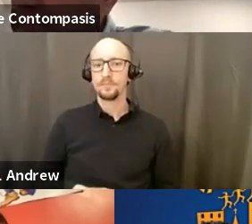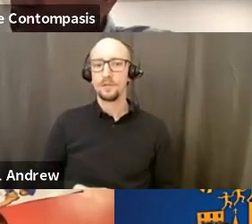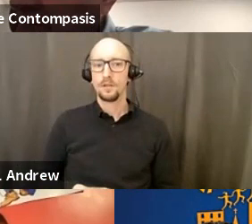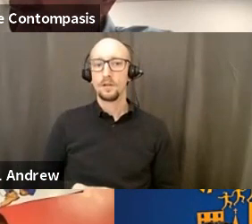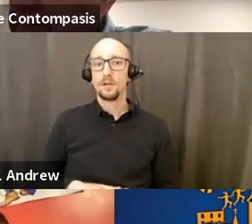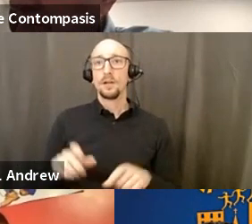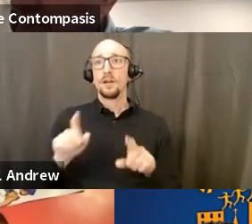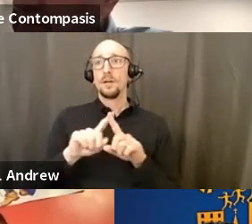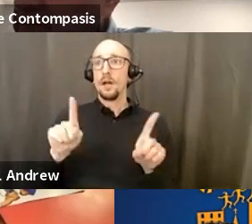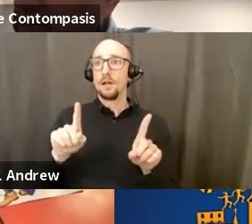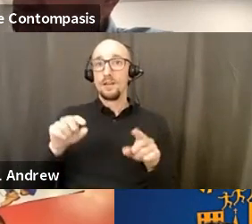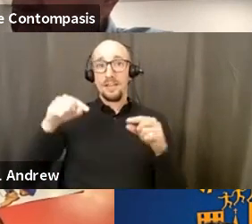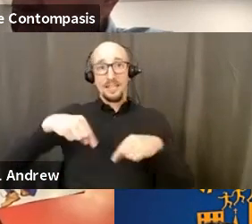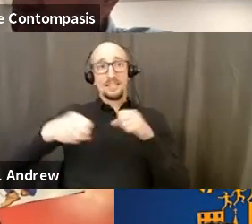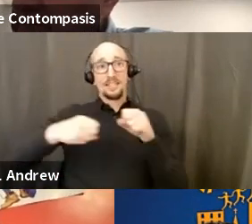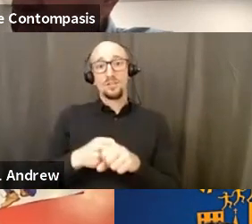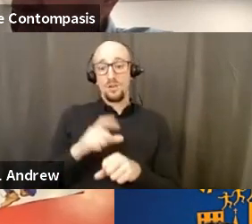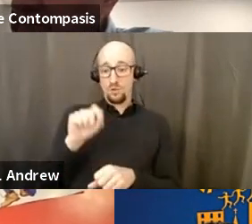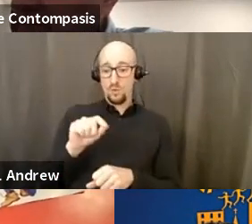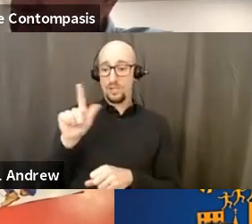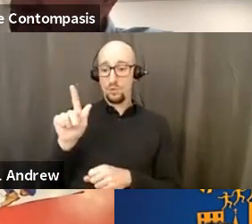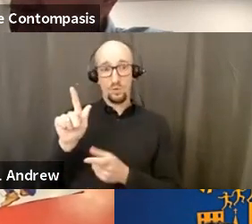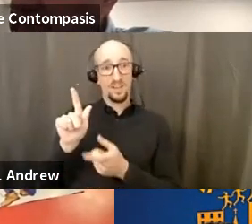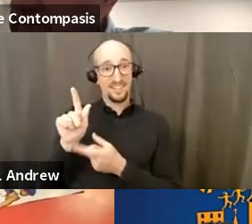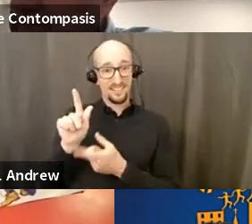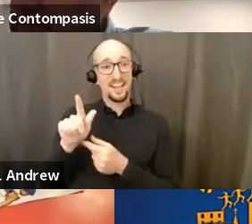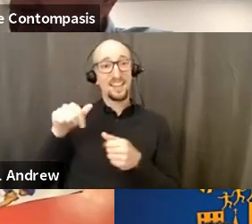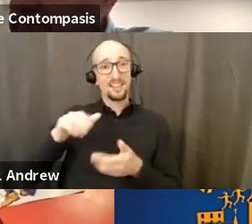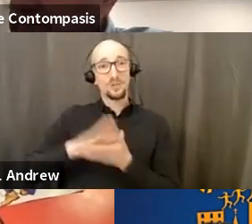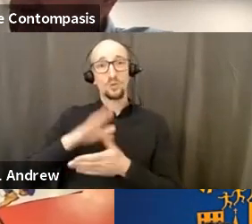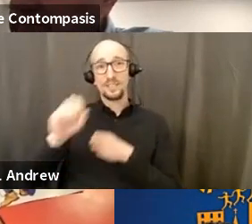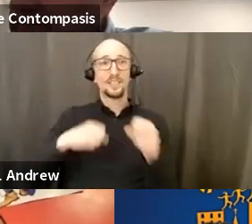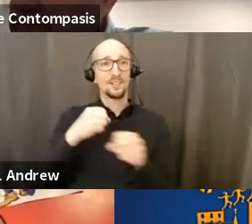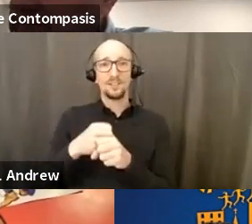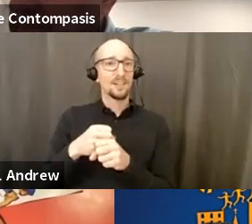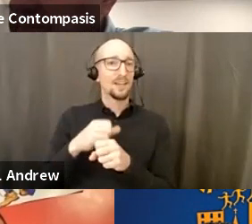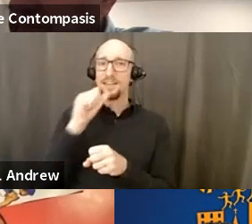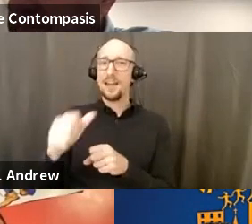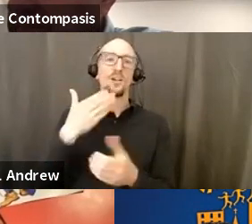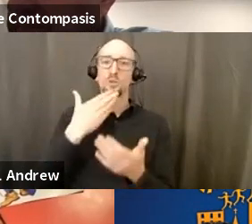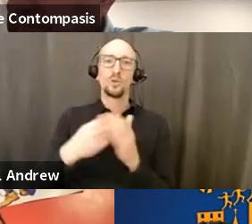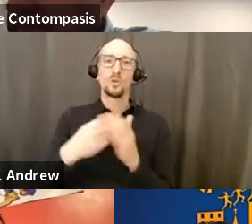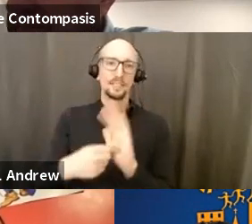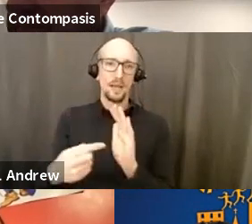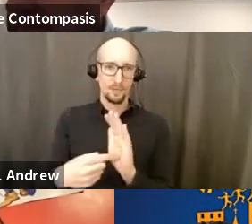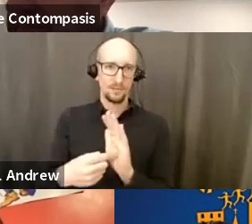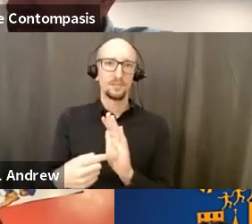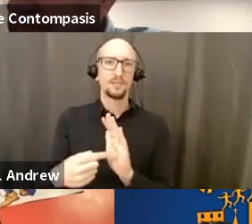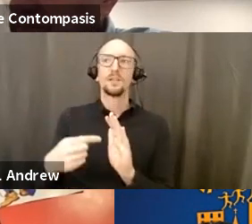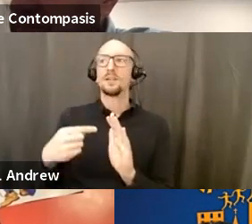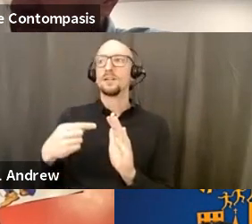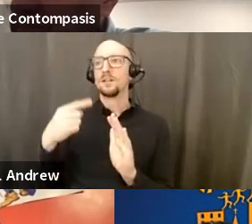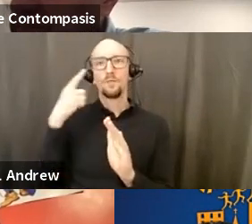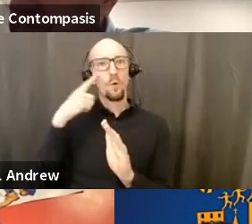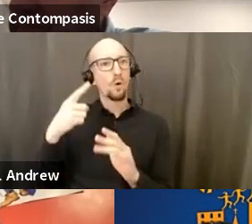2021 school year is not one on which we want to, you know, base high stakes decisions on.